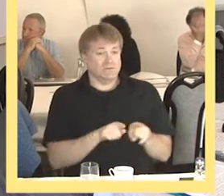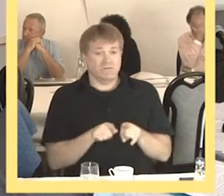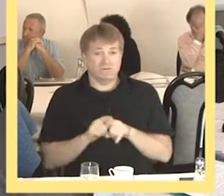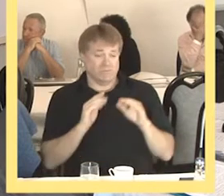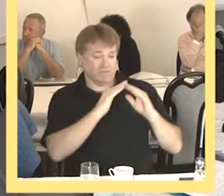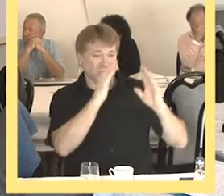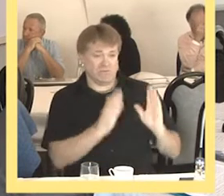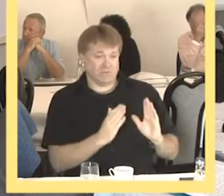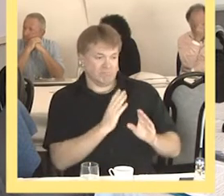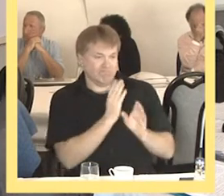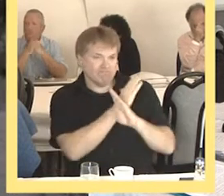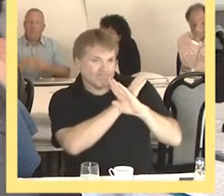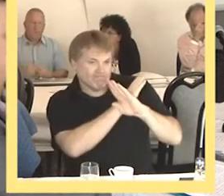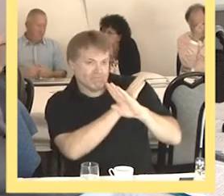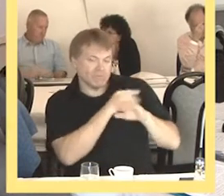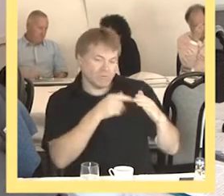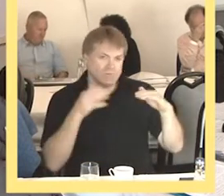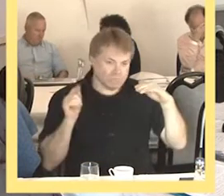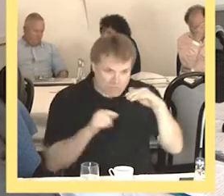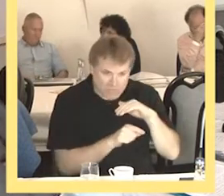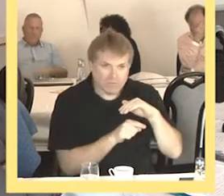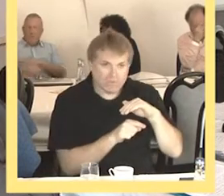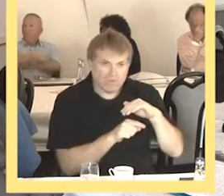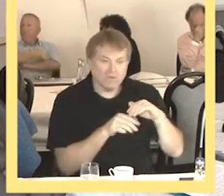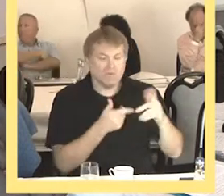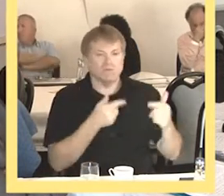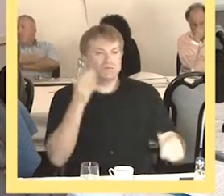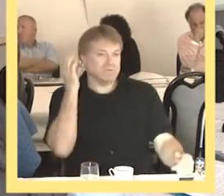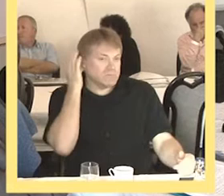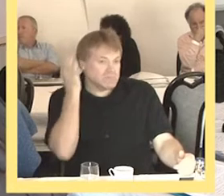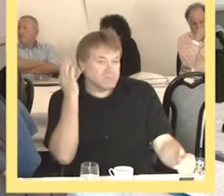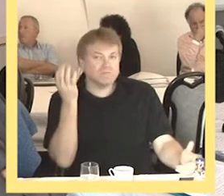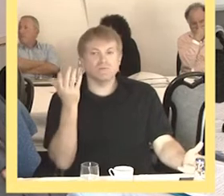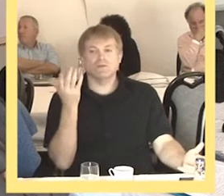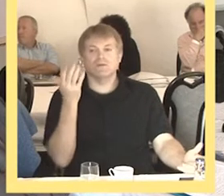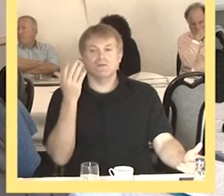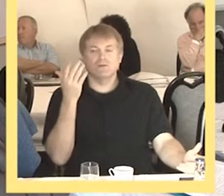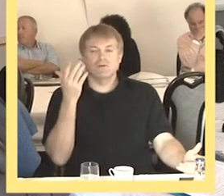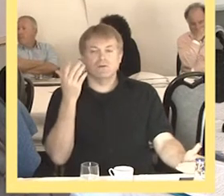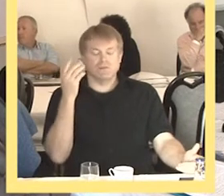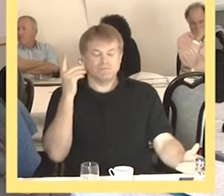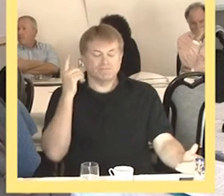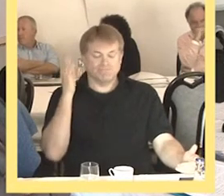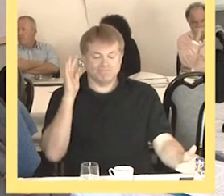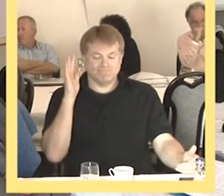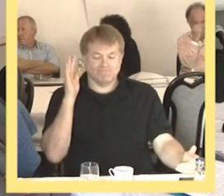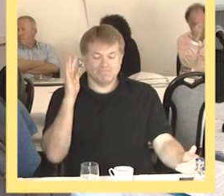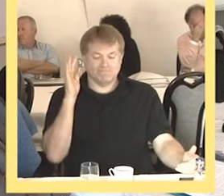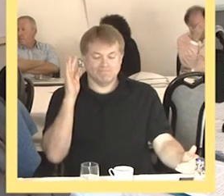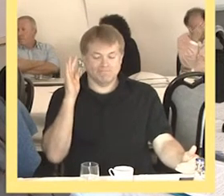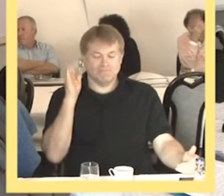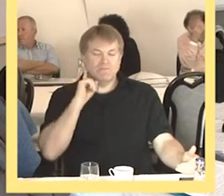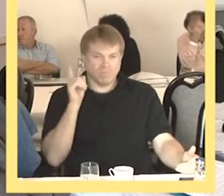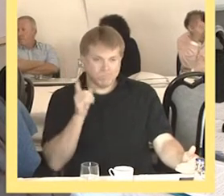shelters in a way so that people with hearing and visual impairment can move